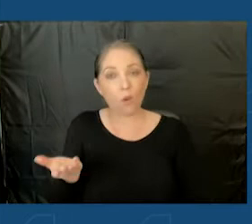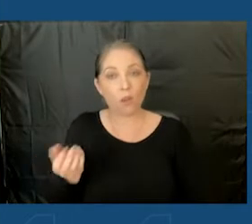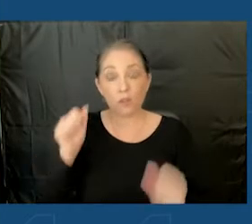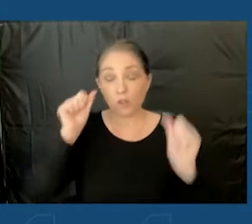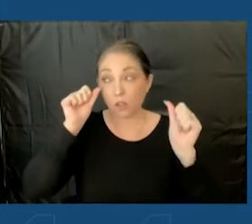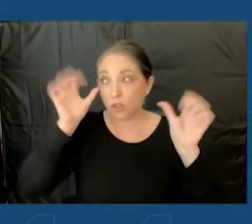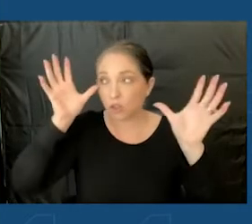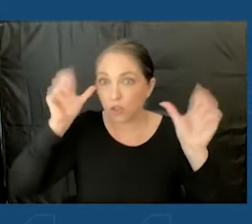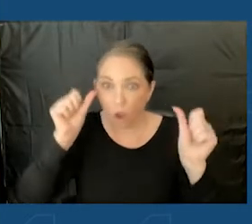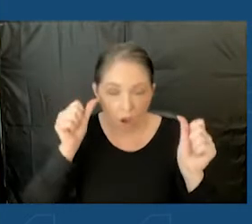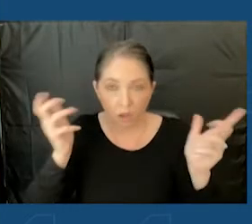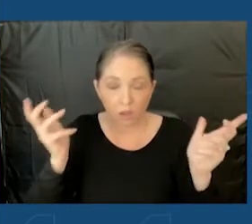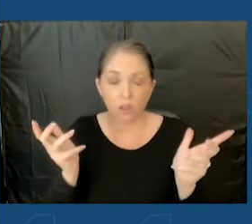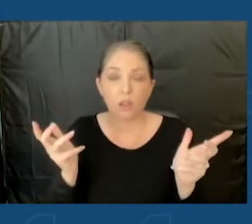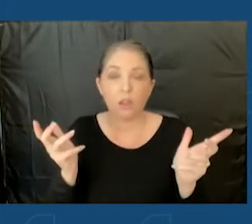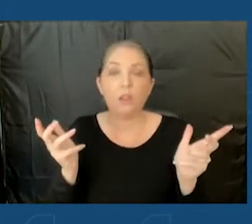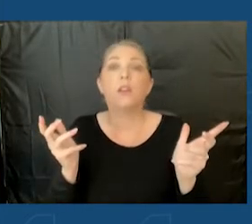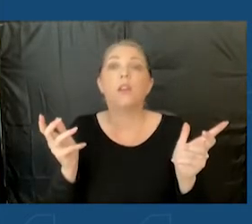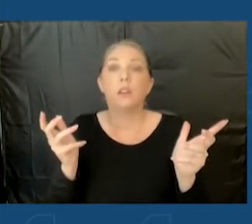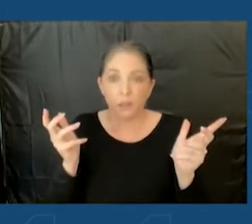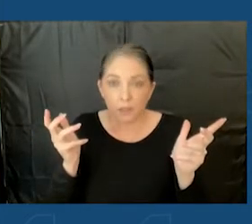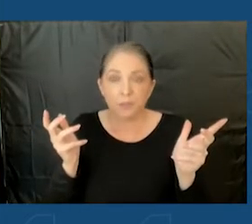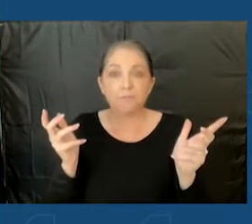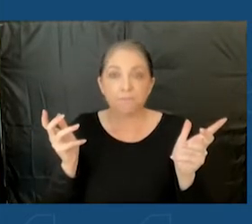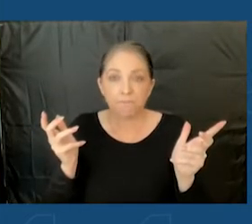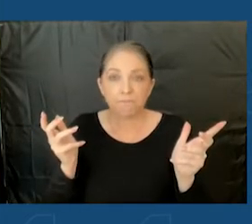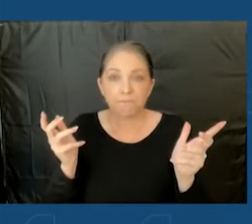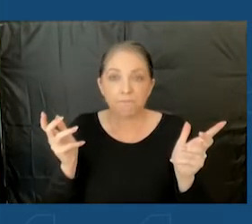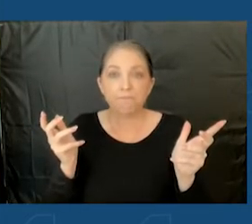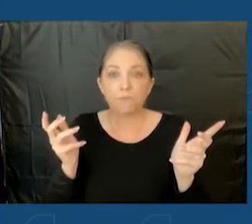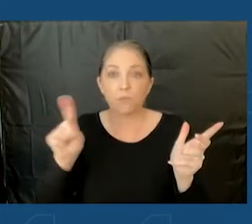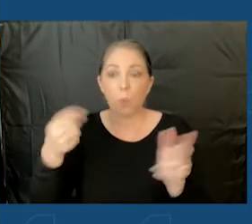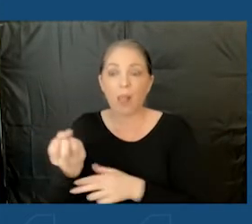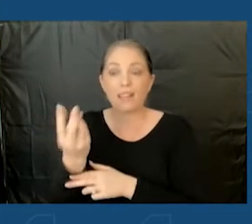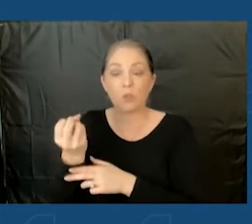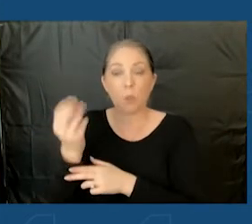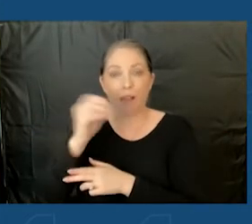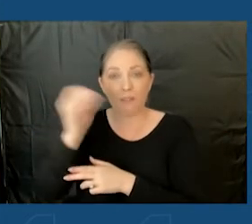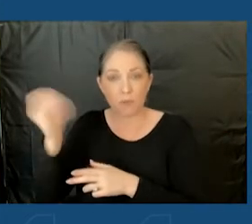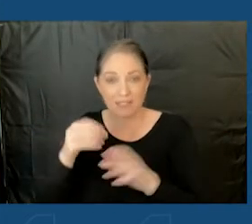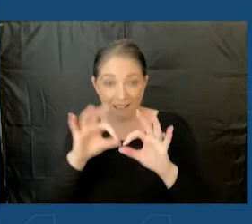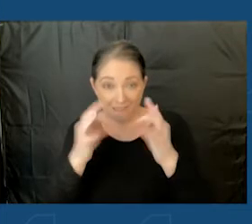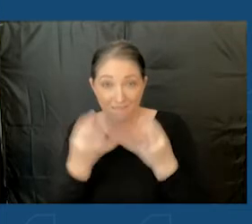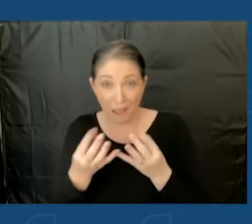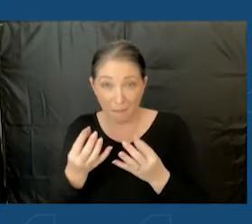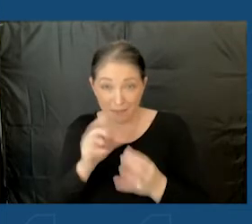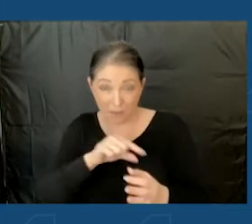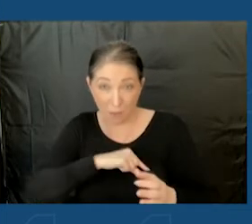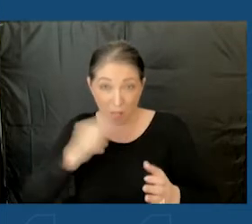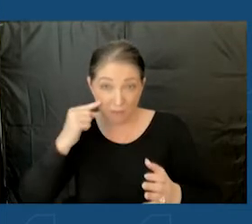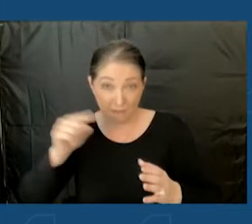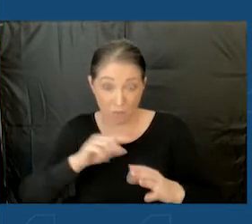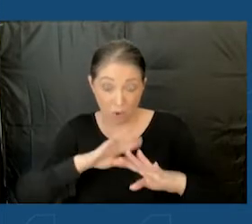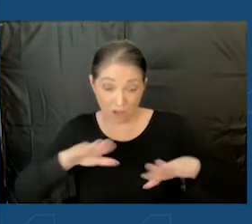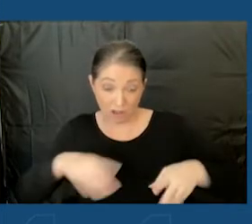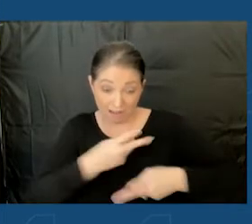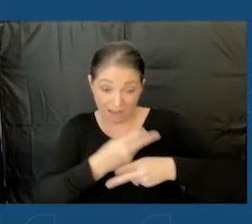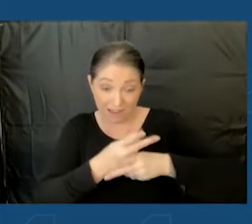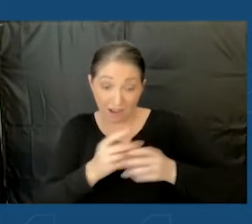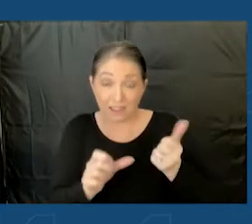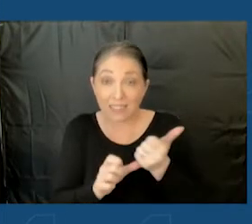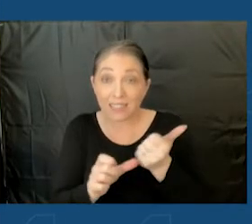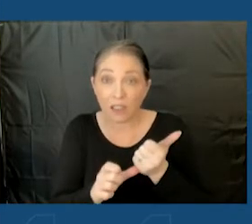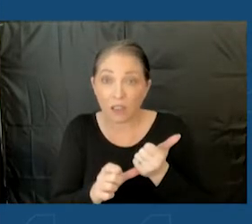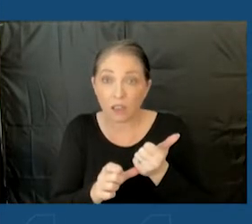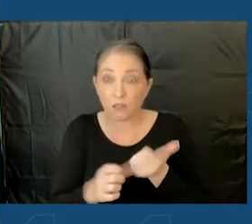now is that only 12% of families eligible for child care assistance are taking